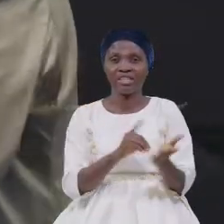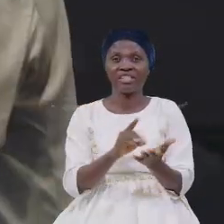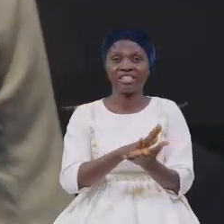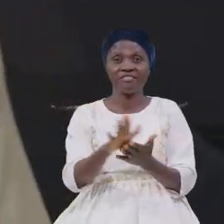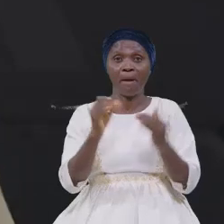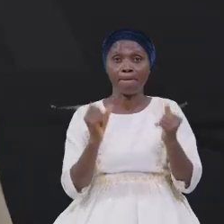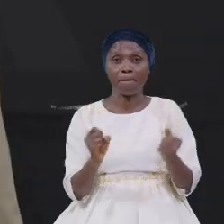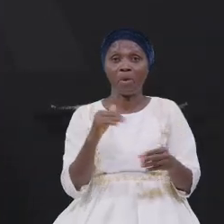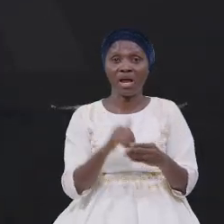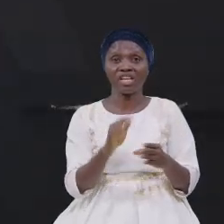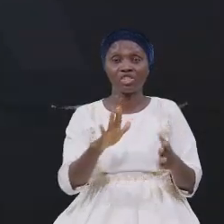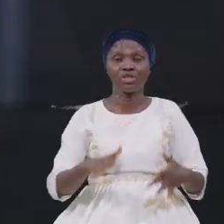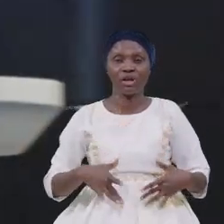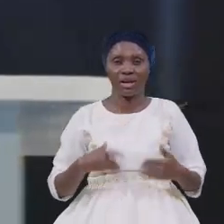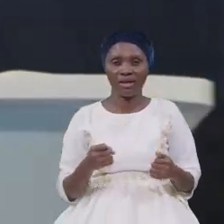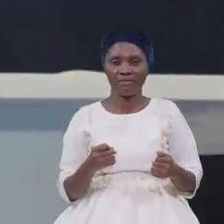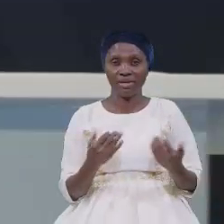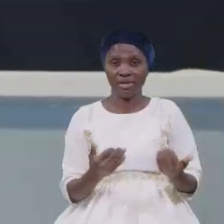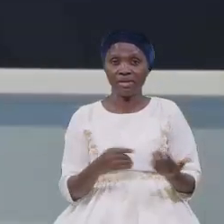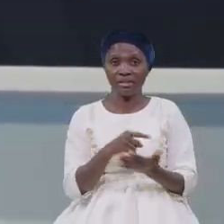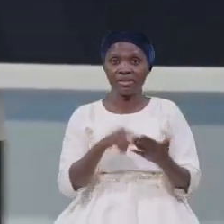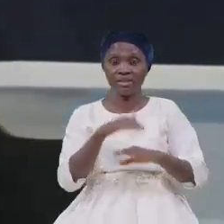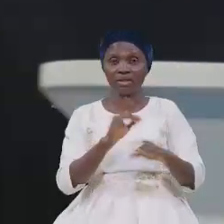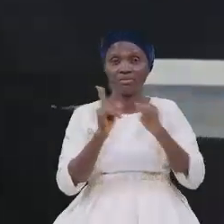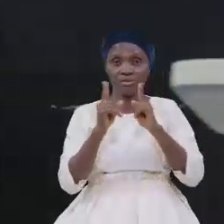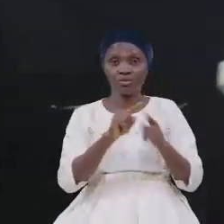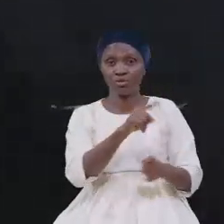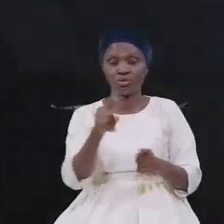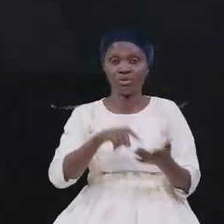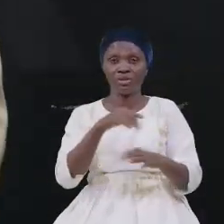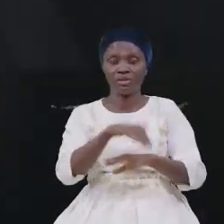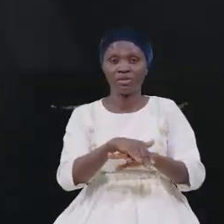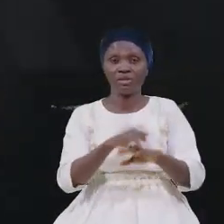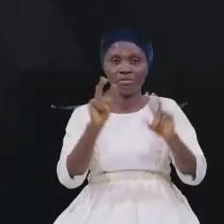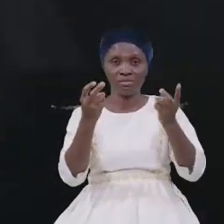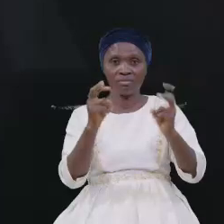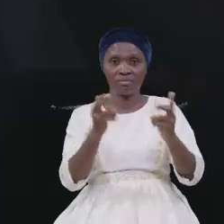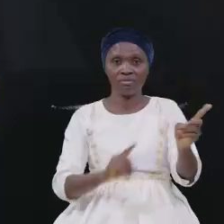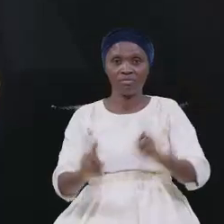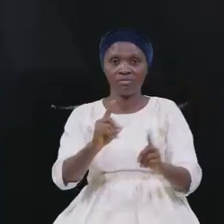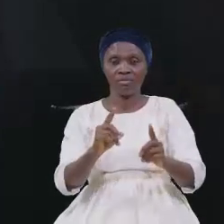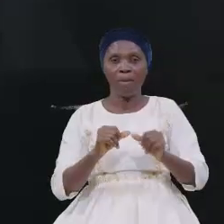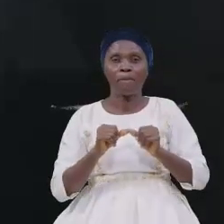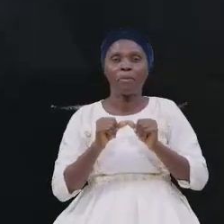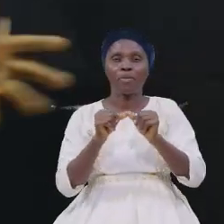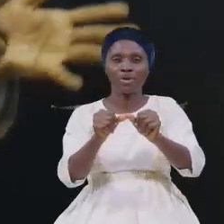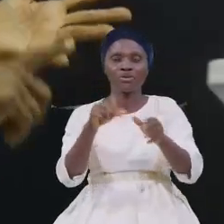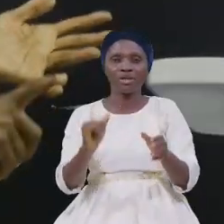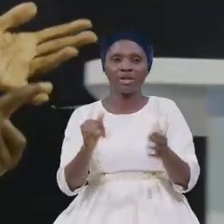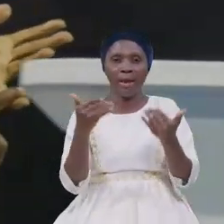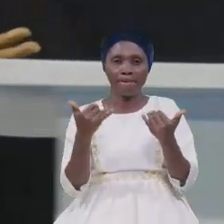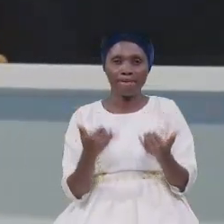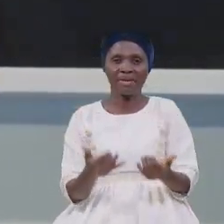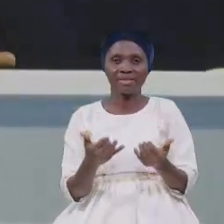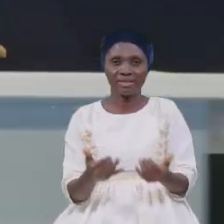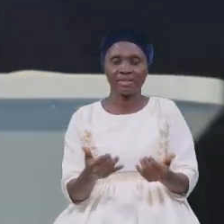to you tonight on perpetually present possibilities of God's grace.